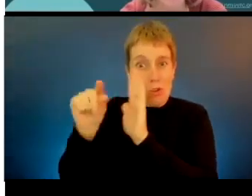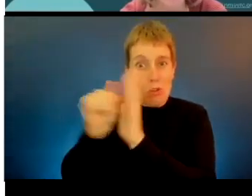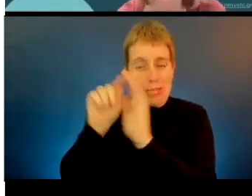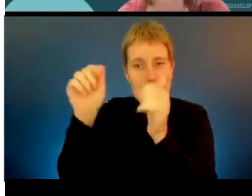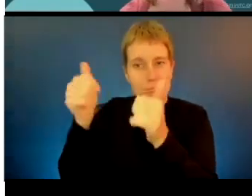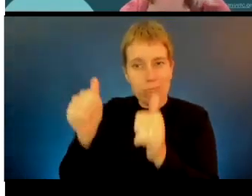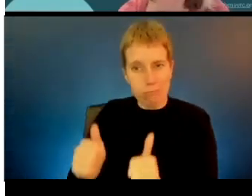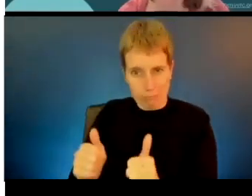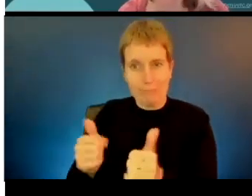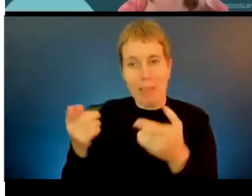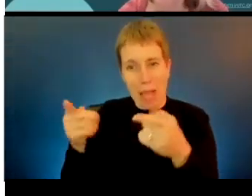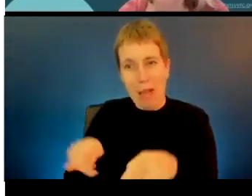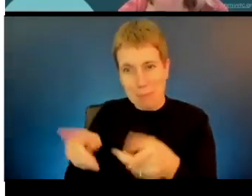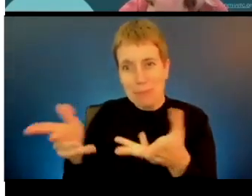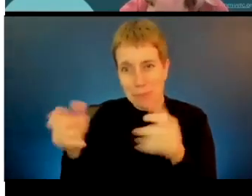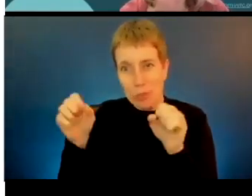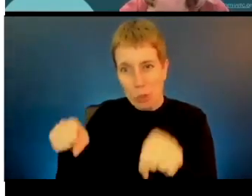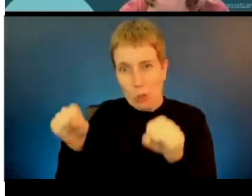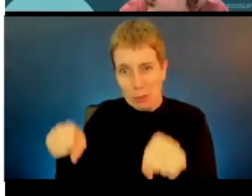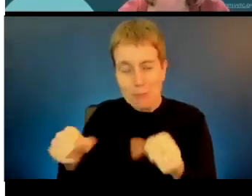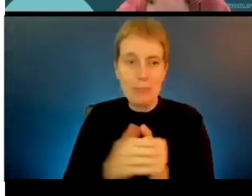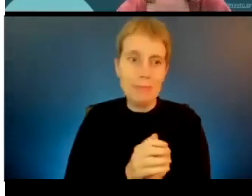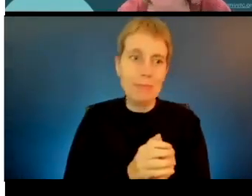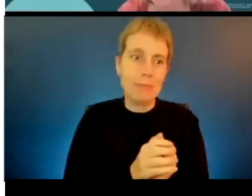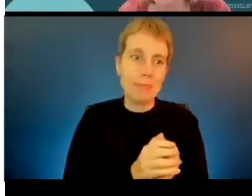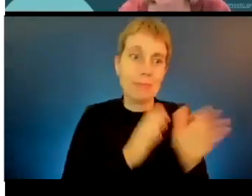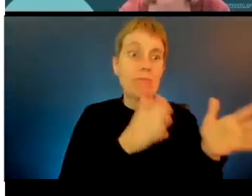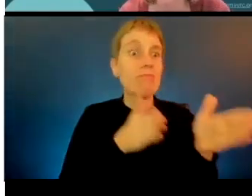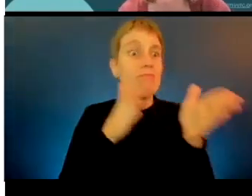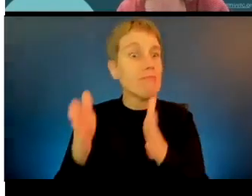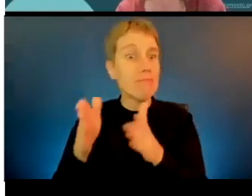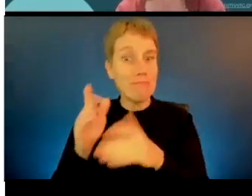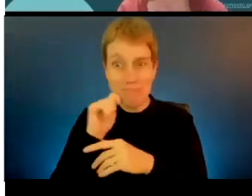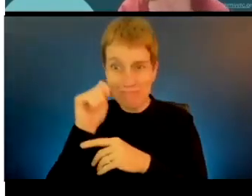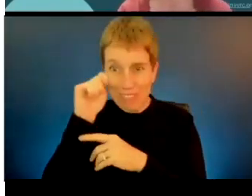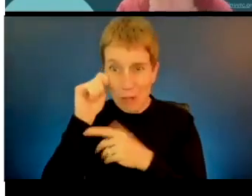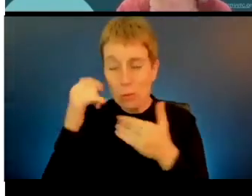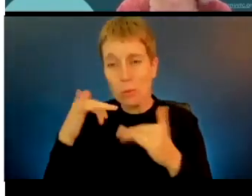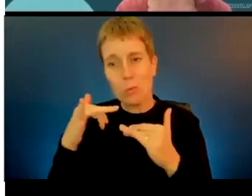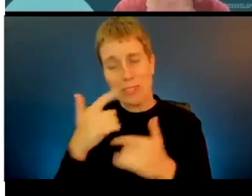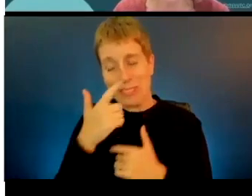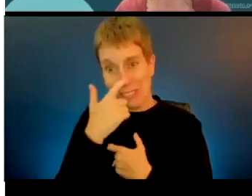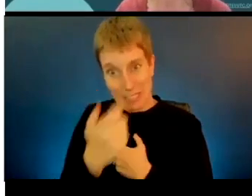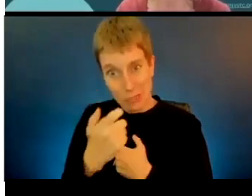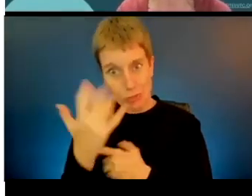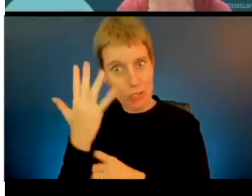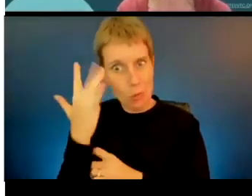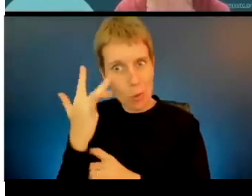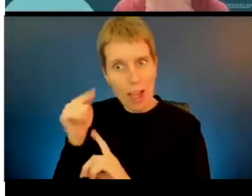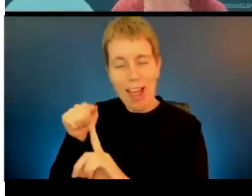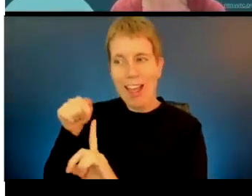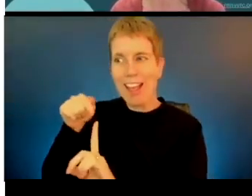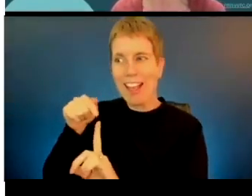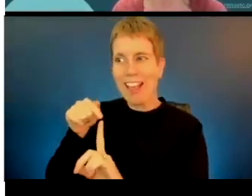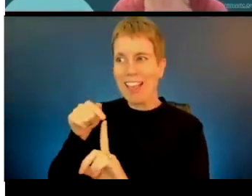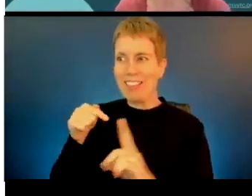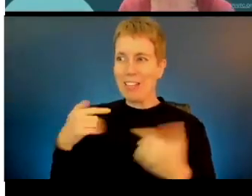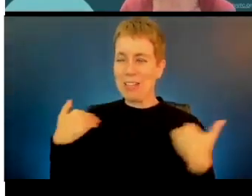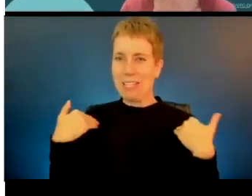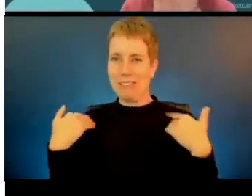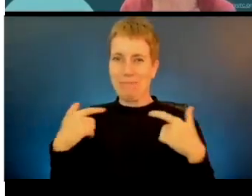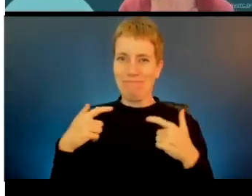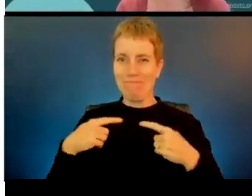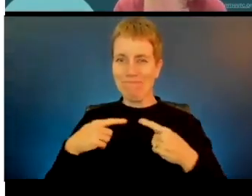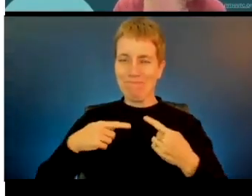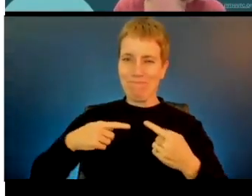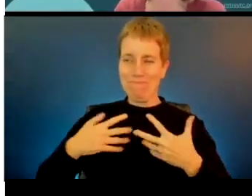Adolescence is kind of an interesting time because they are struggling with wanting to be separated from their parents and be more independent. And